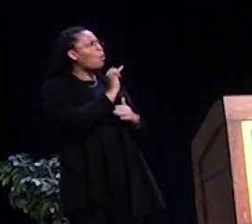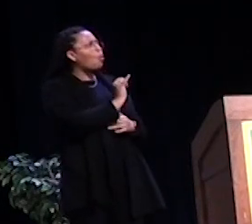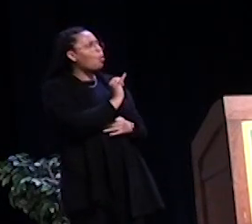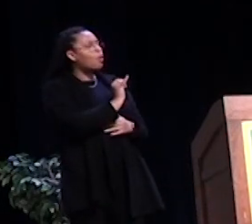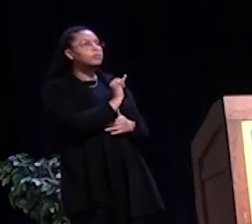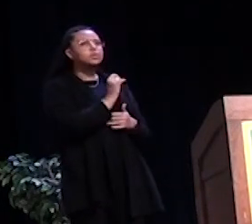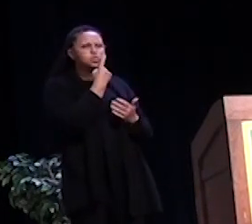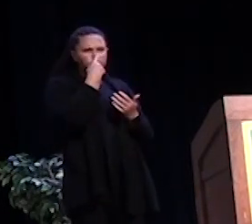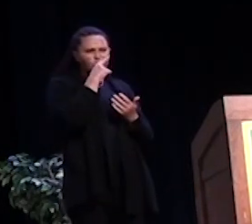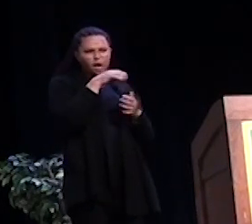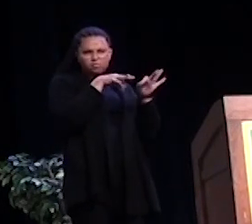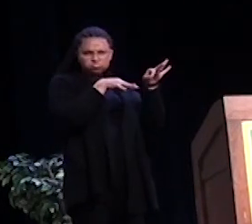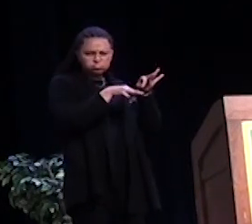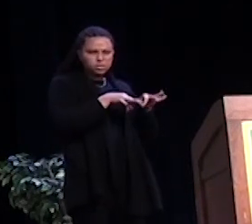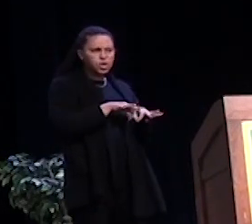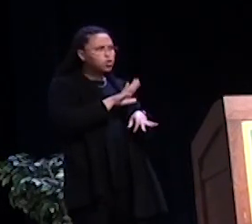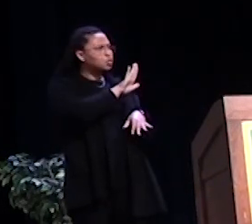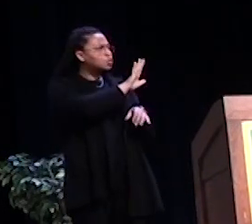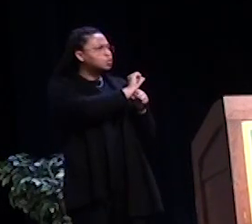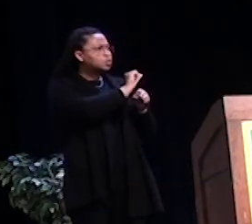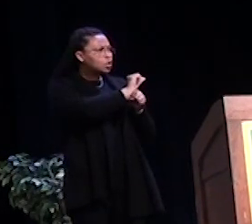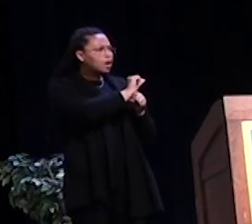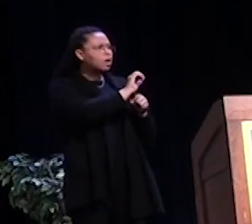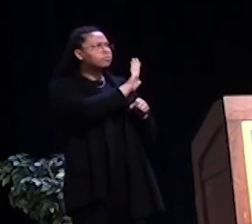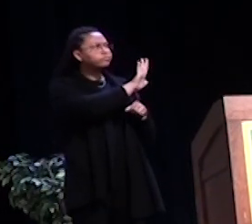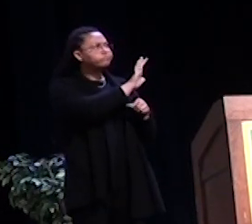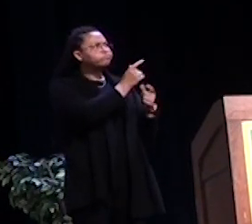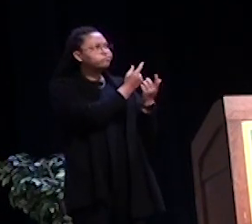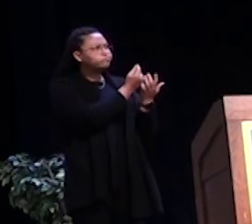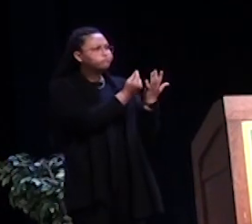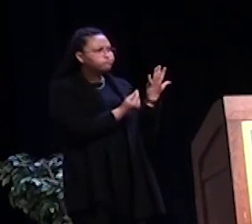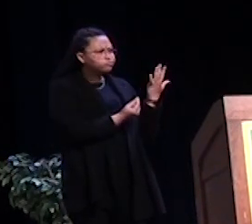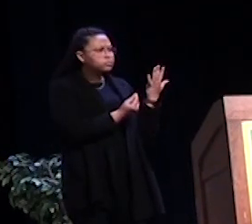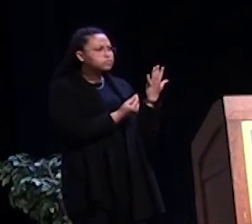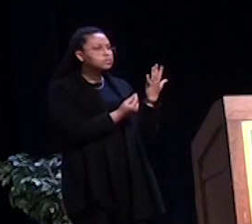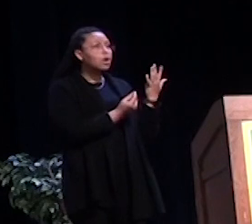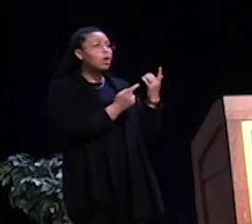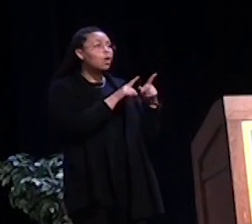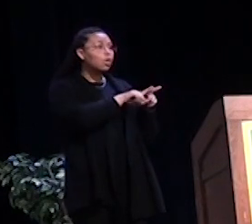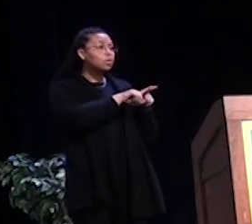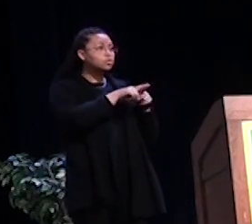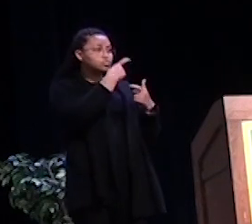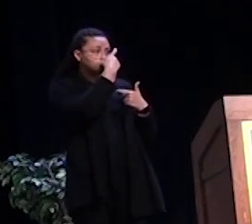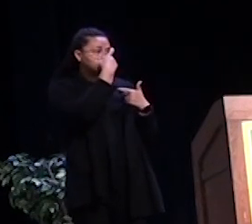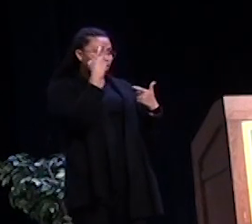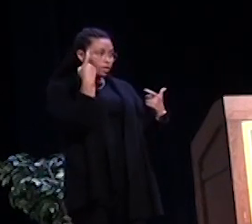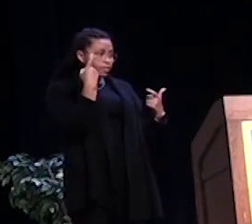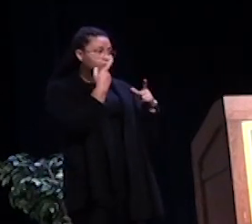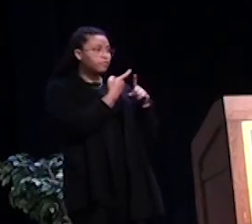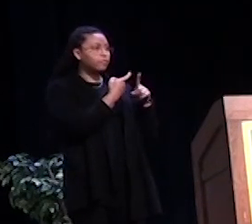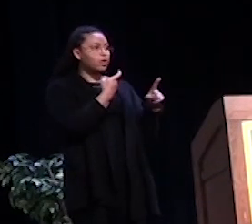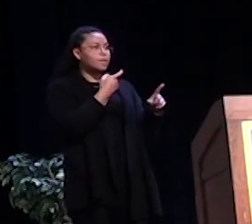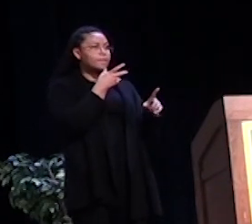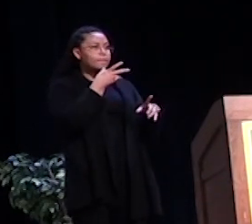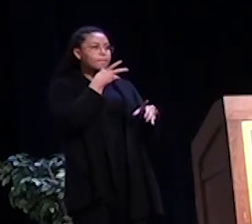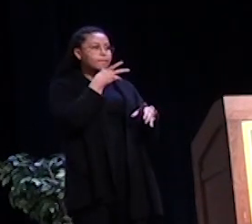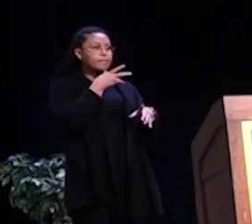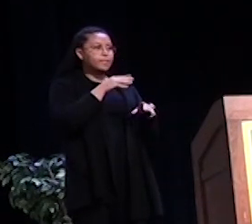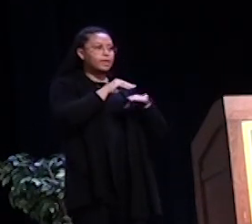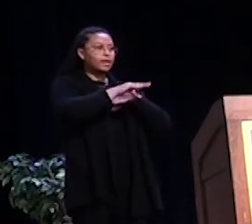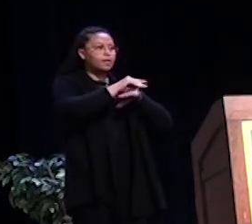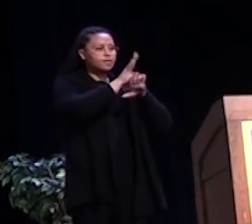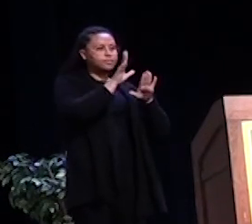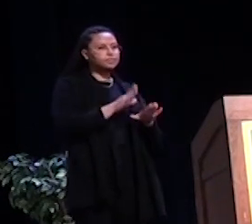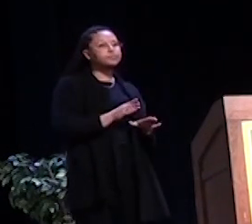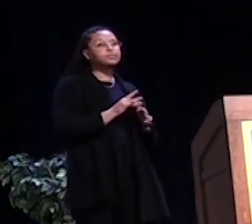you talk to us a little bit about what you do, and maybe talk a little bit about what trauma-informed care is and how that impacts the way